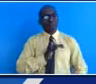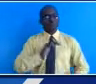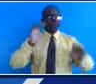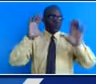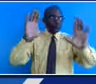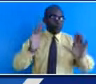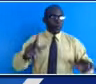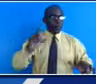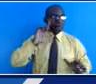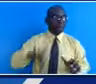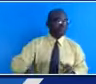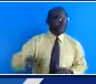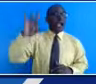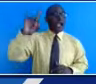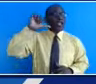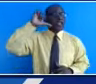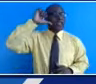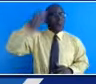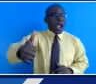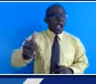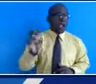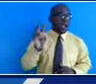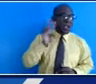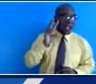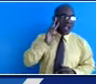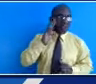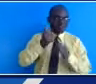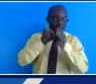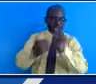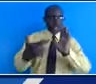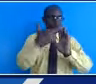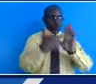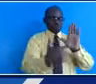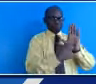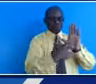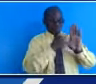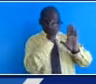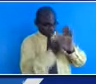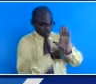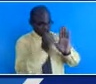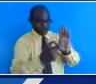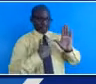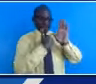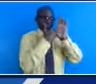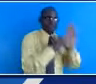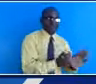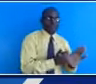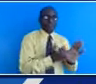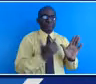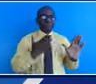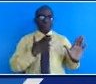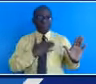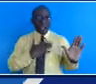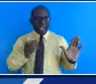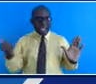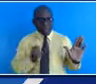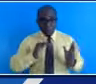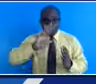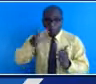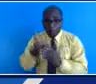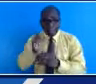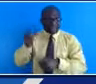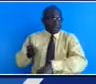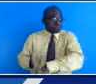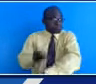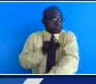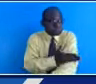work for our benefit. But most importantly, we're looking forward to having our guests back. You know, they become an extended part